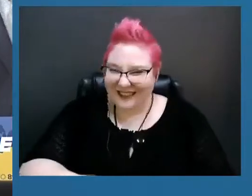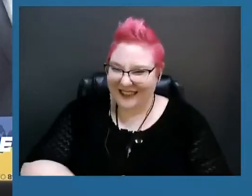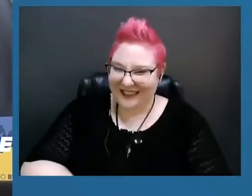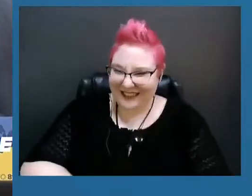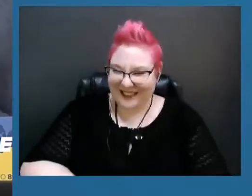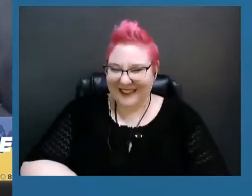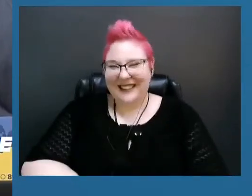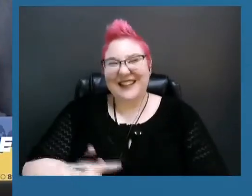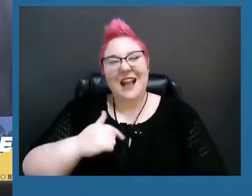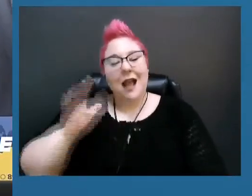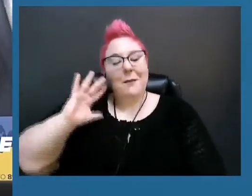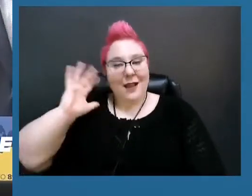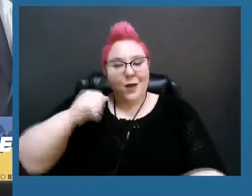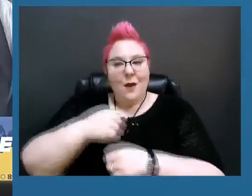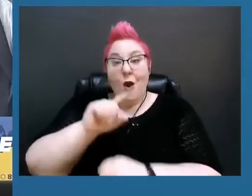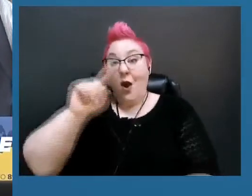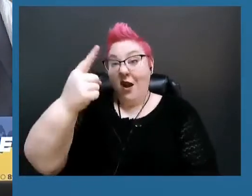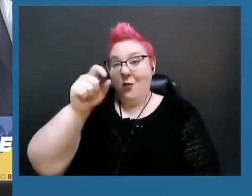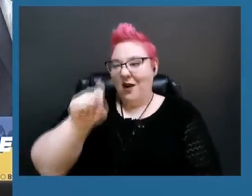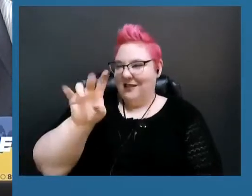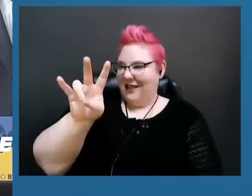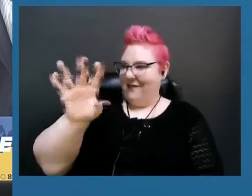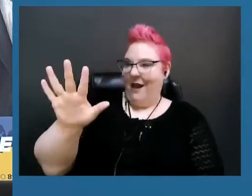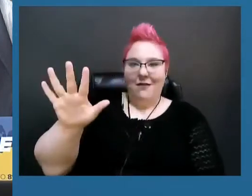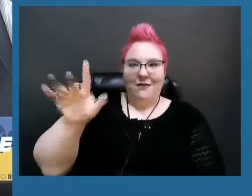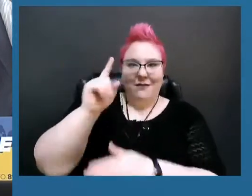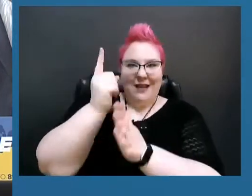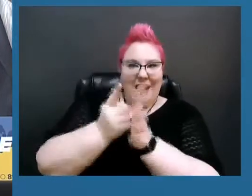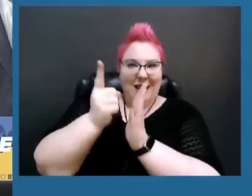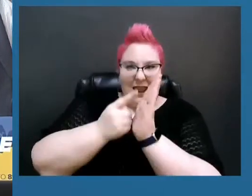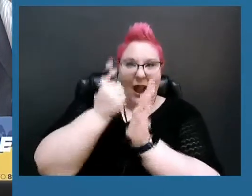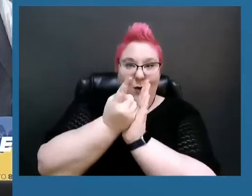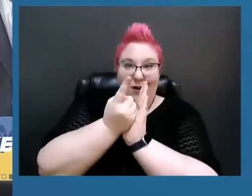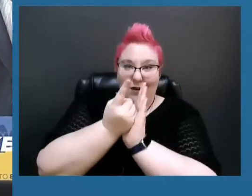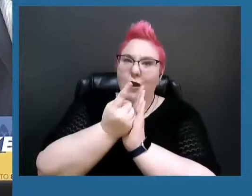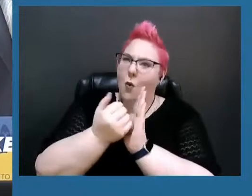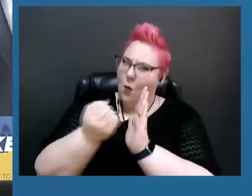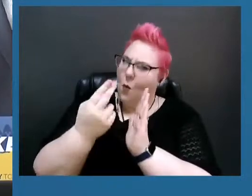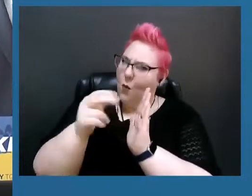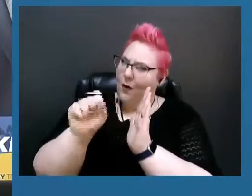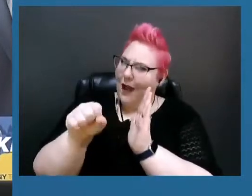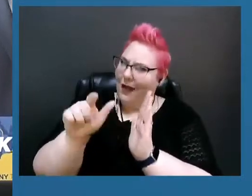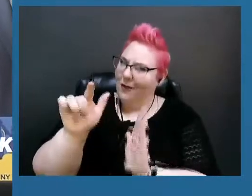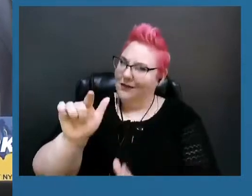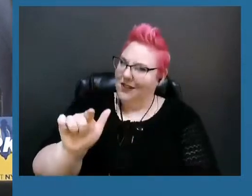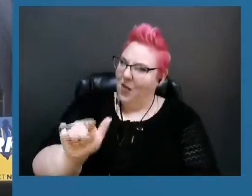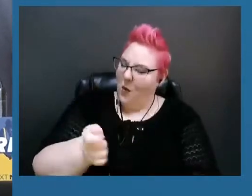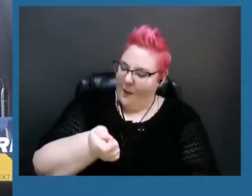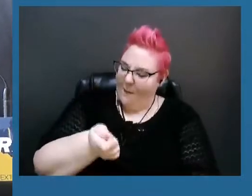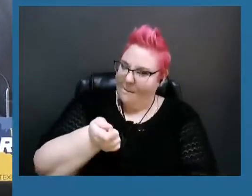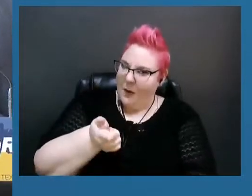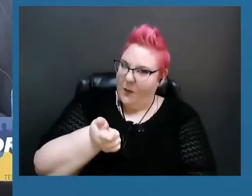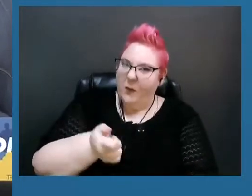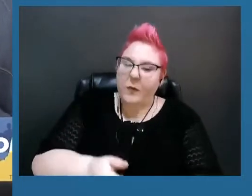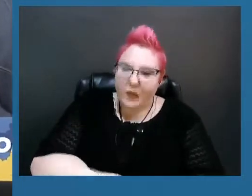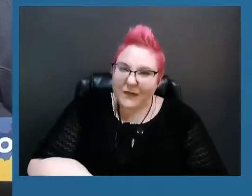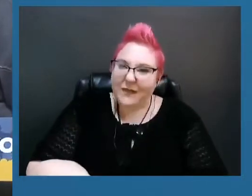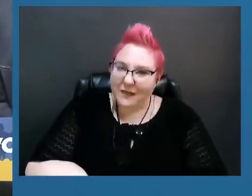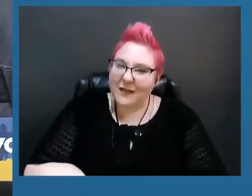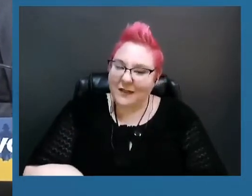I used to make $1.75 an hour. Oh, yeah, that was low. That was low.